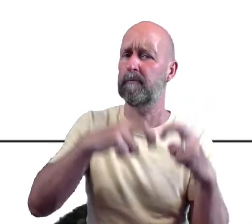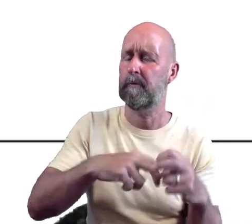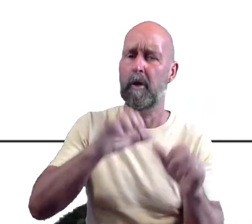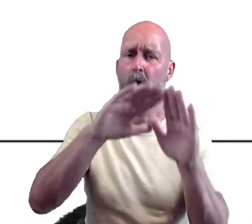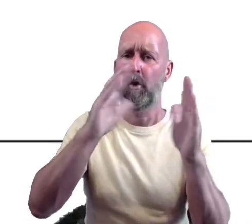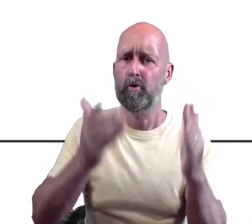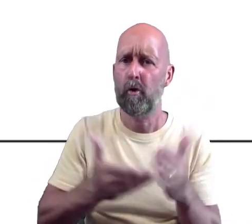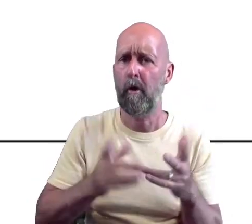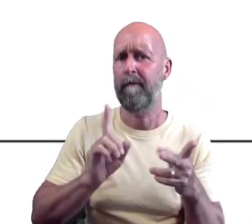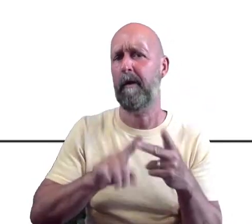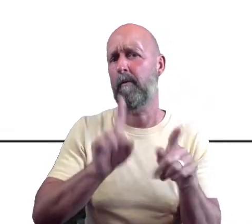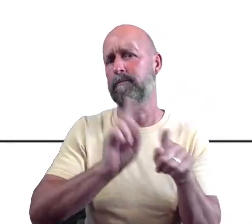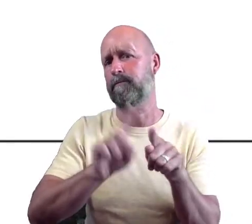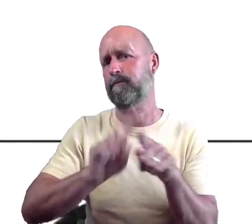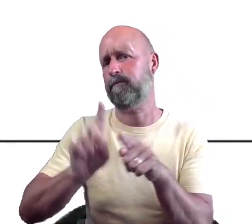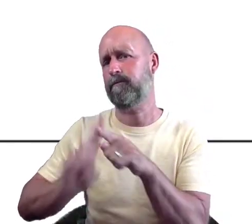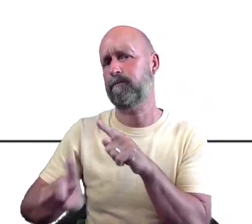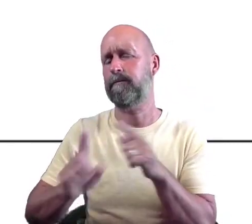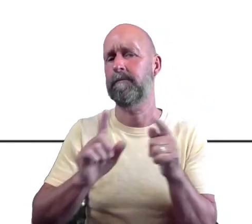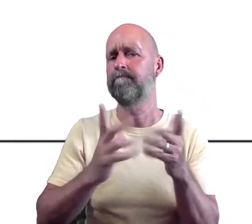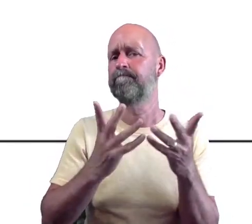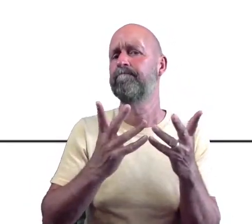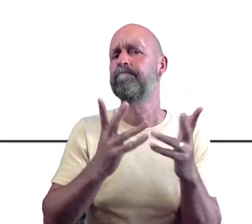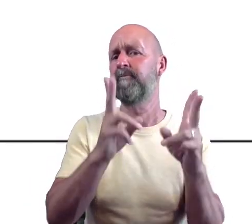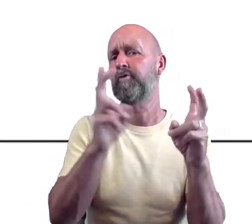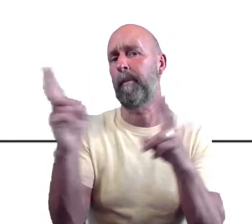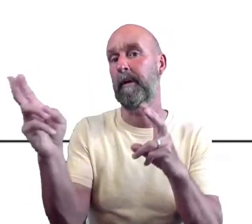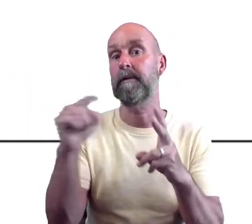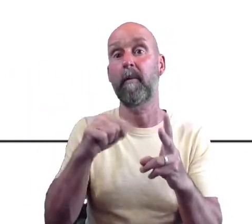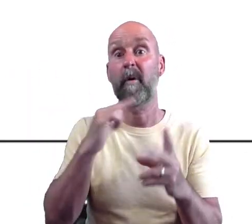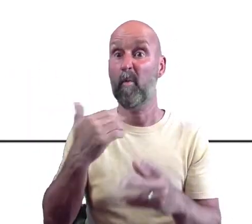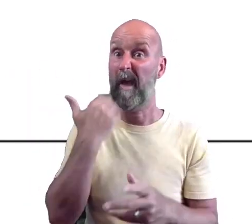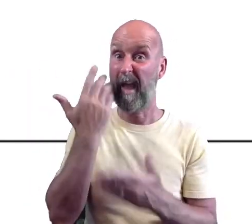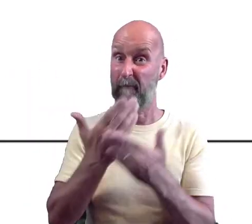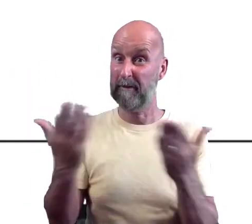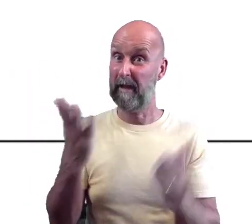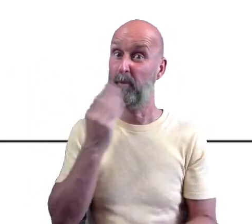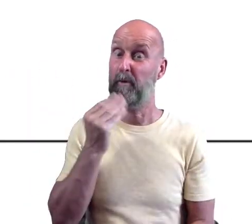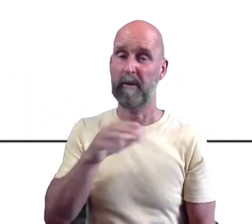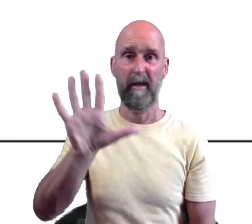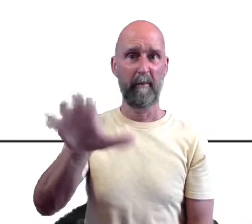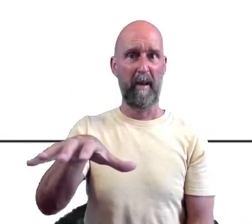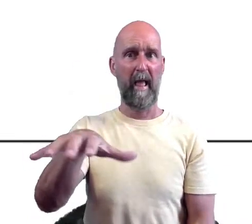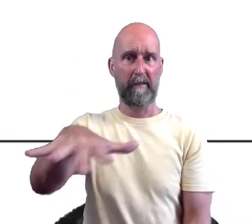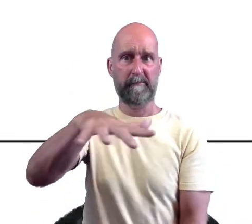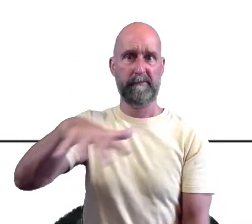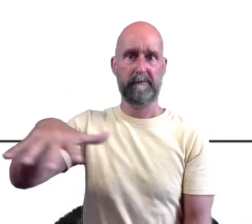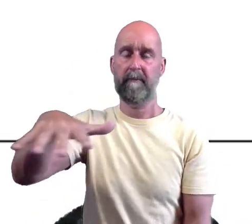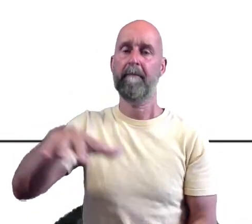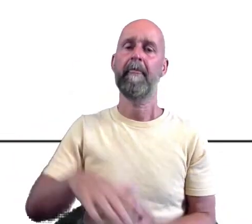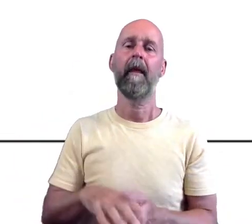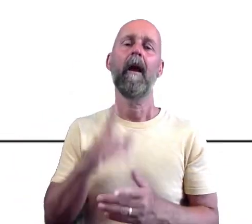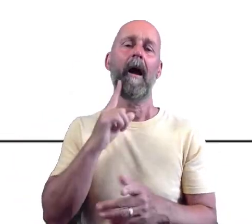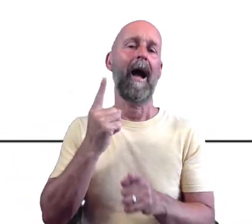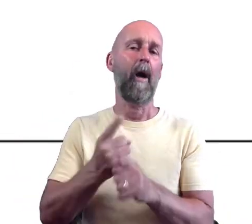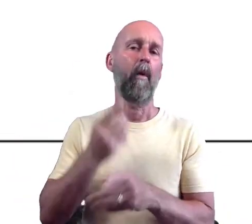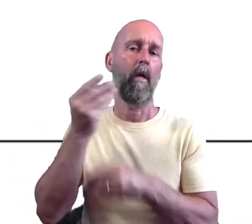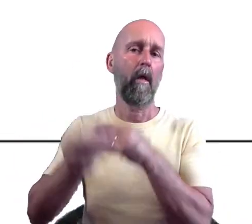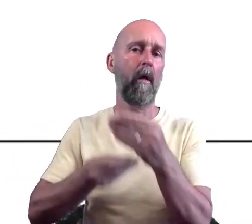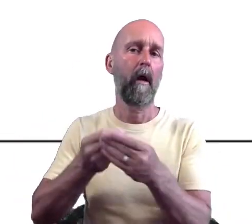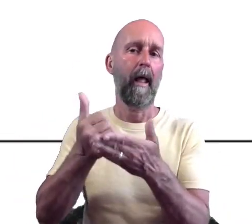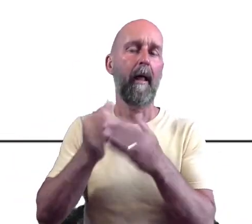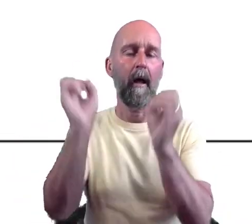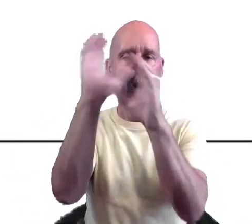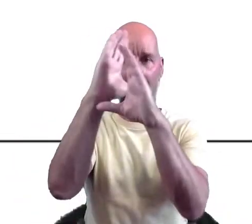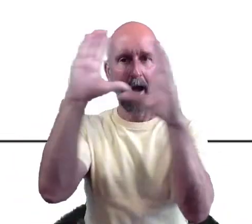the humanities, but it's also a term that we use like in our everyday lives all the time. So I'm going to put it in a framework that will help us to understand how